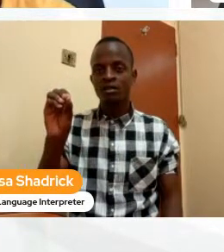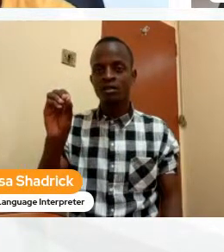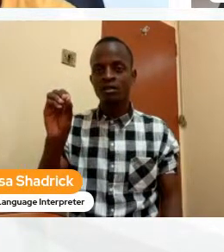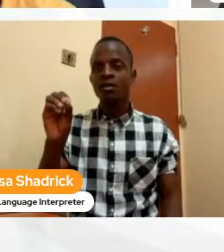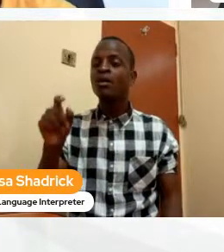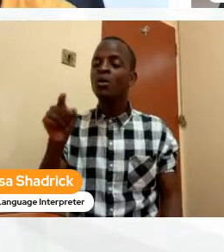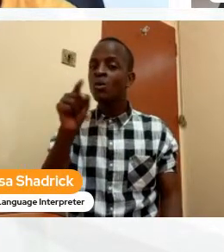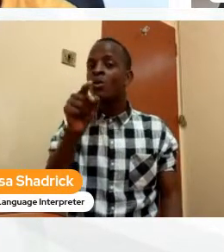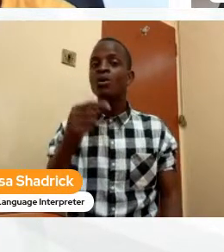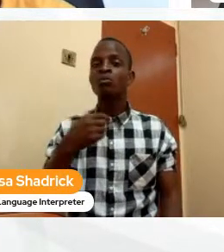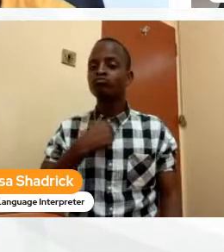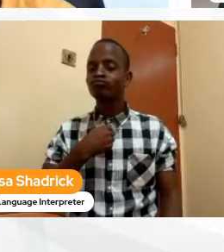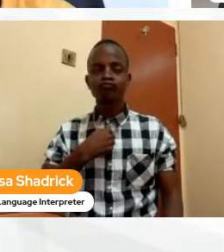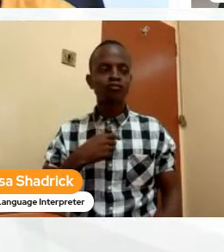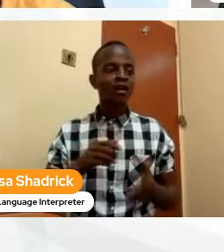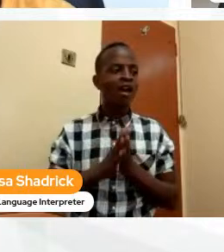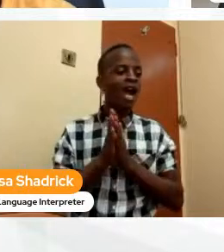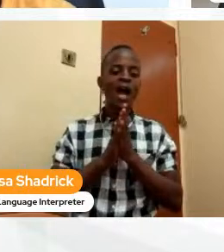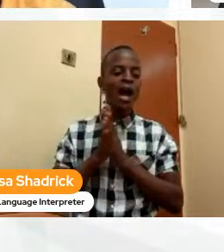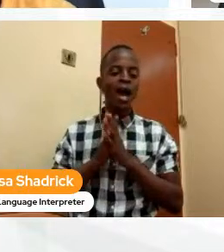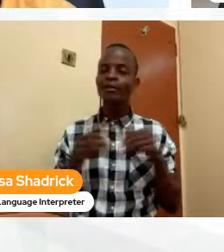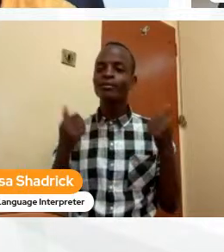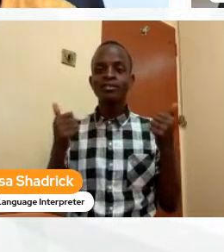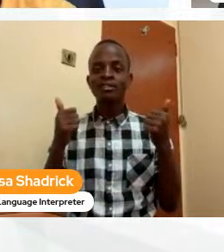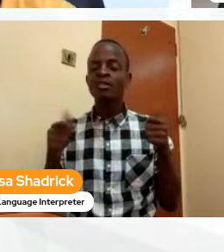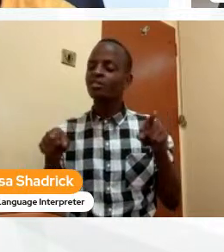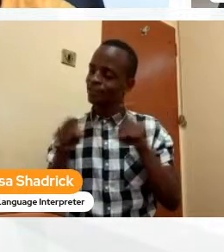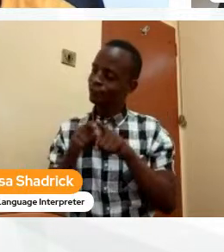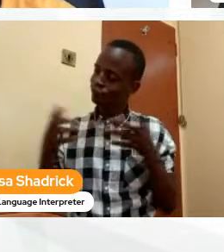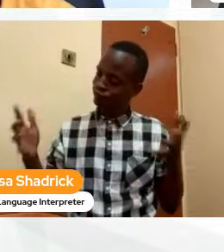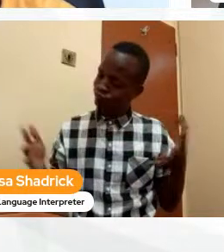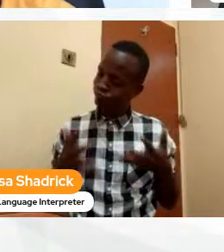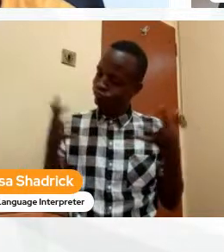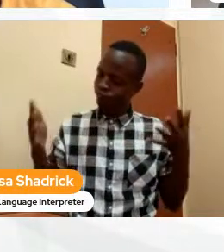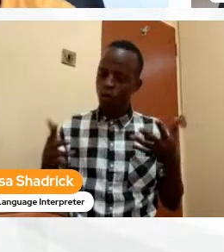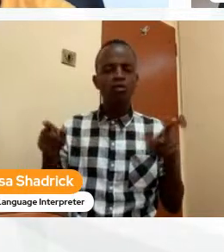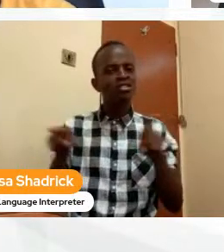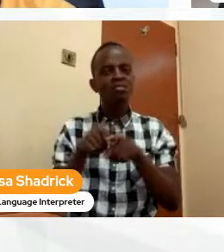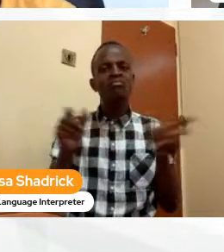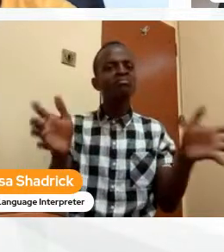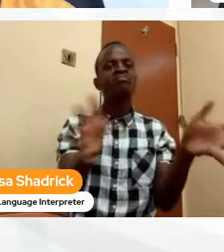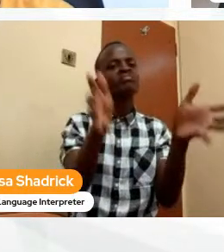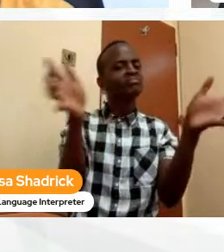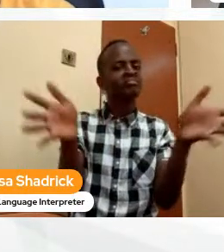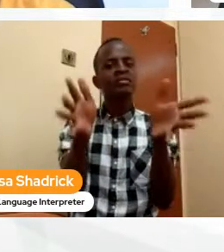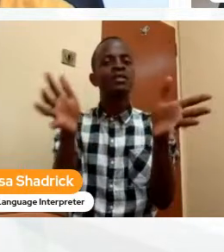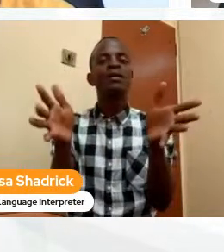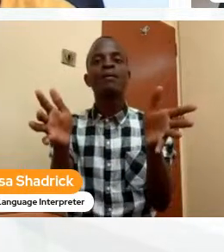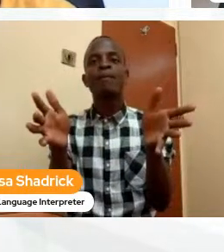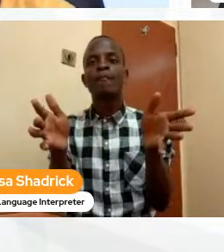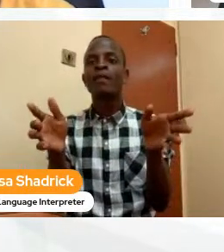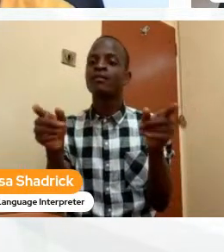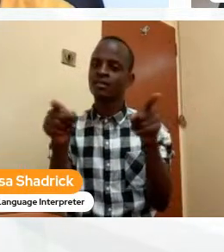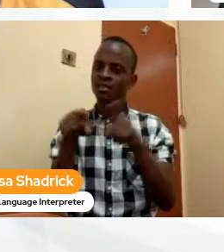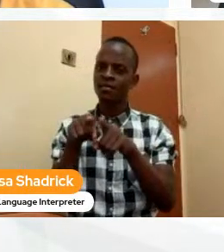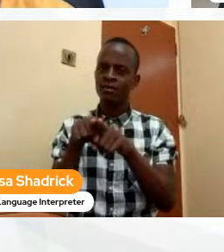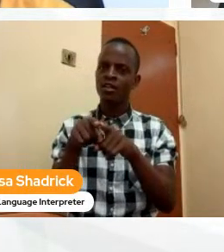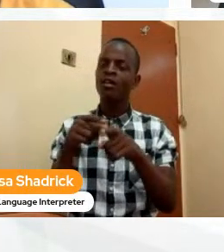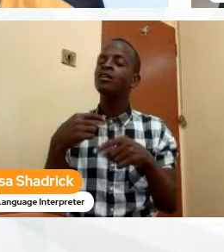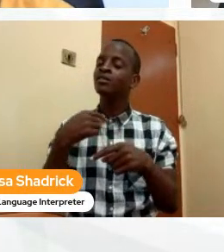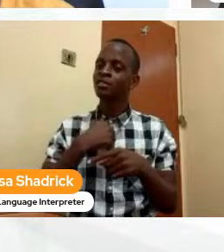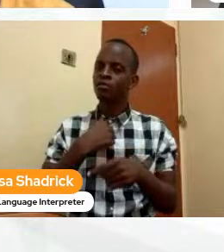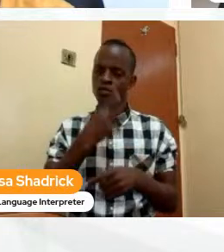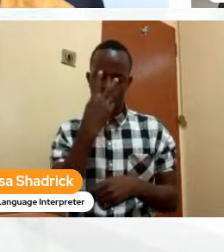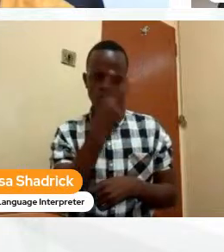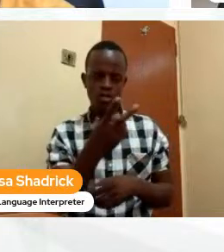overjoyed and is also more encouraged, after that particular award. So for us, it's a form of